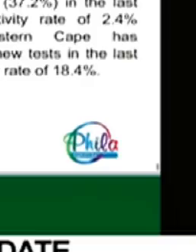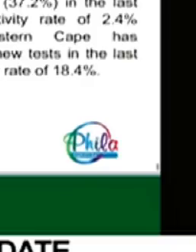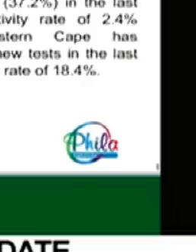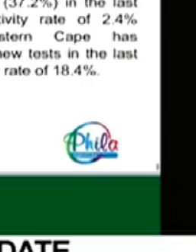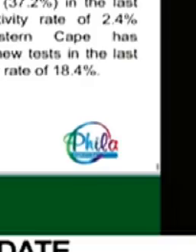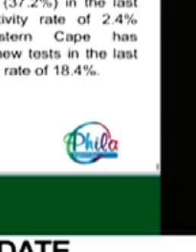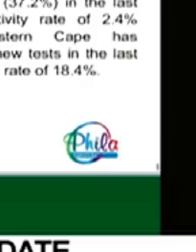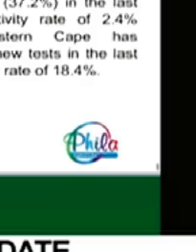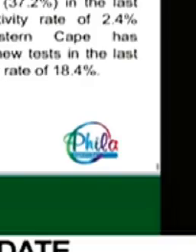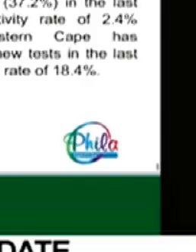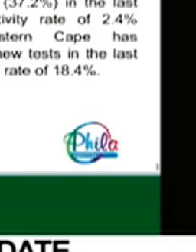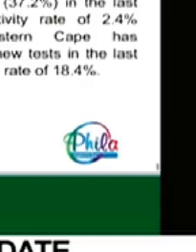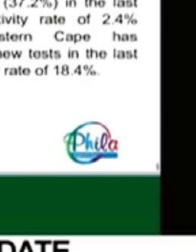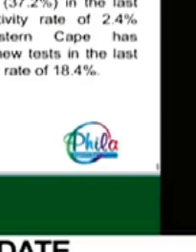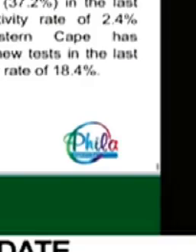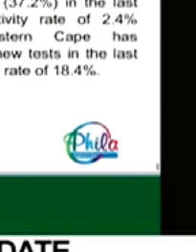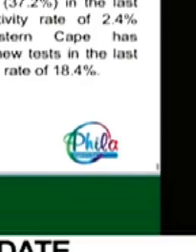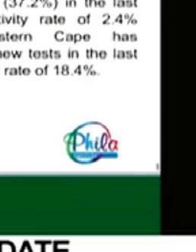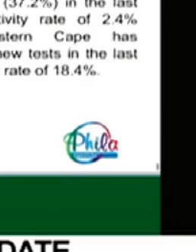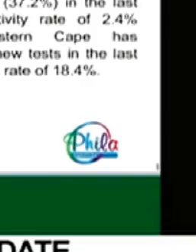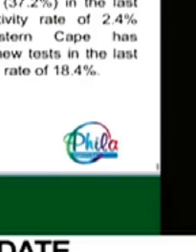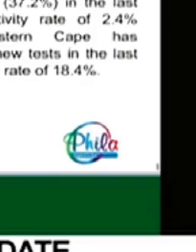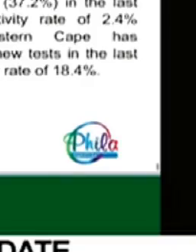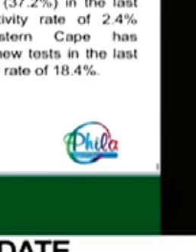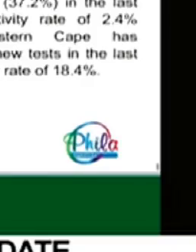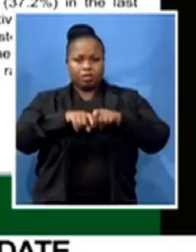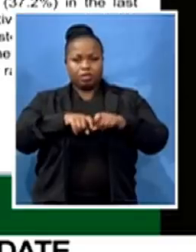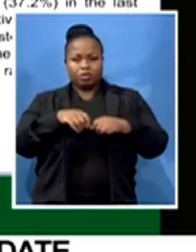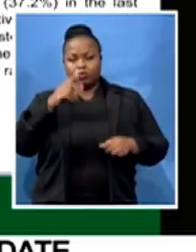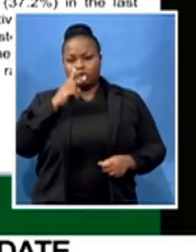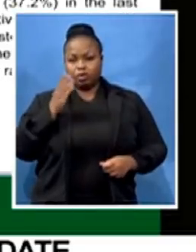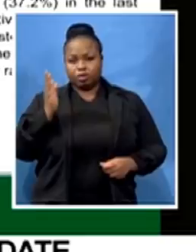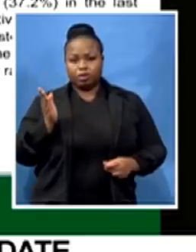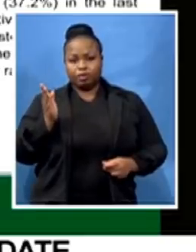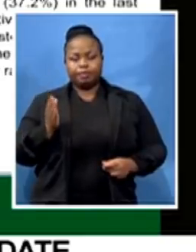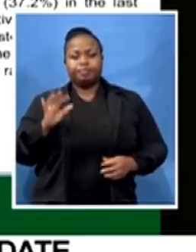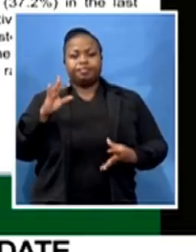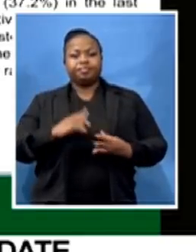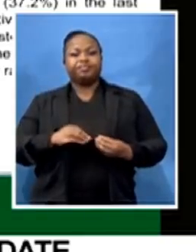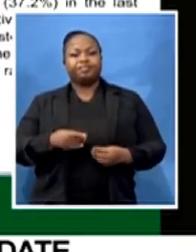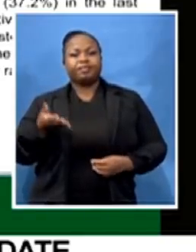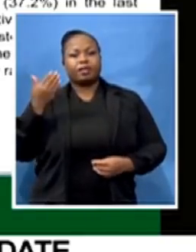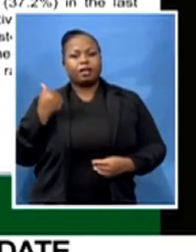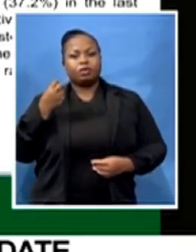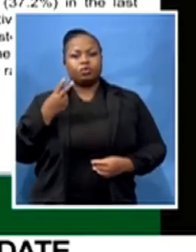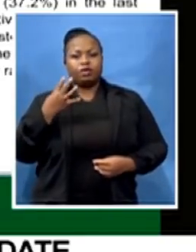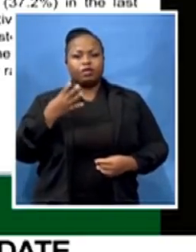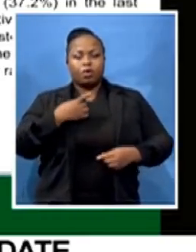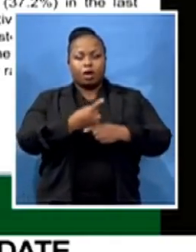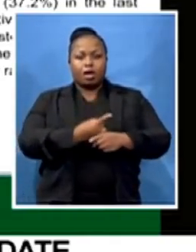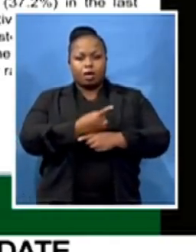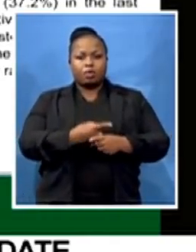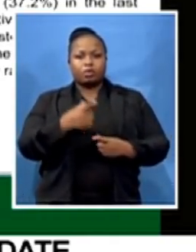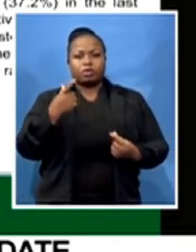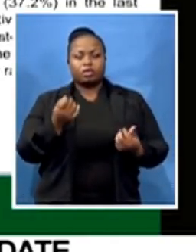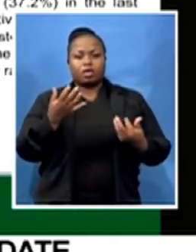see. And of these tests, in the last 24 hours, we've done the 12,900.